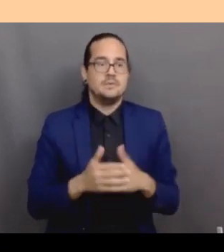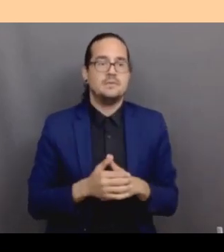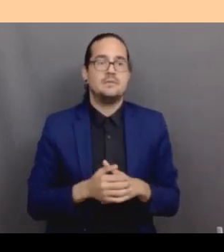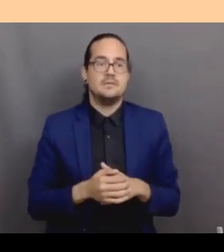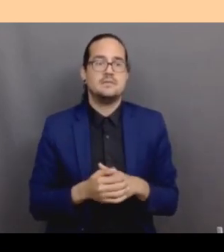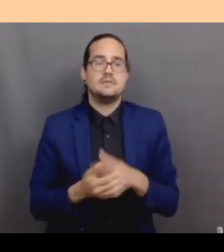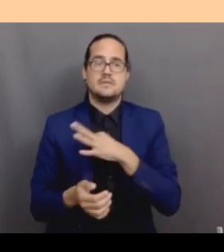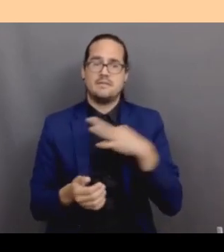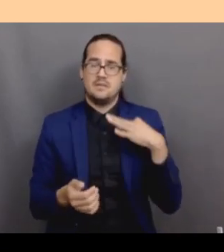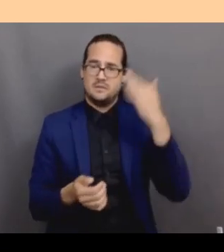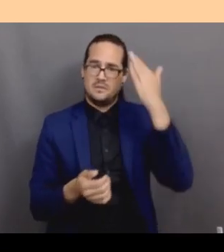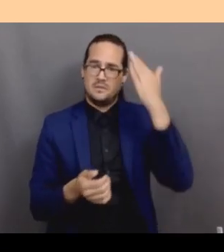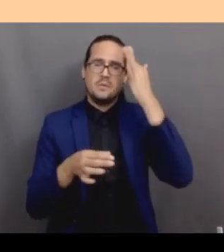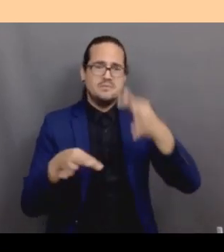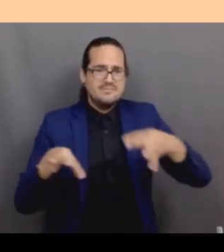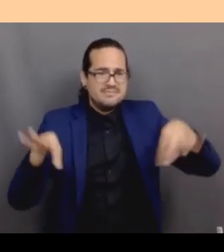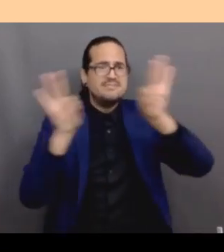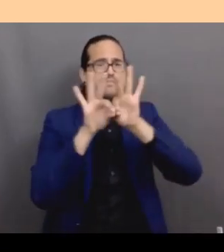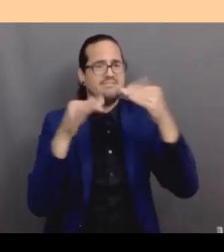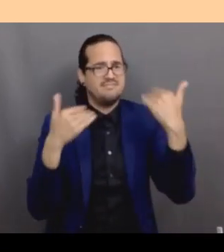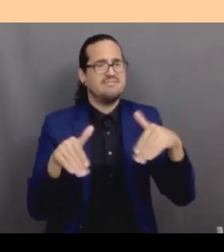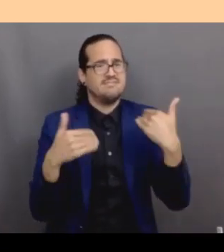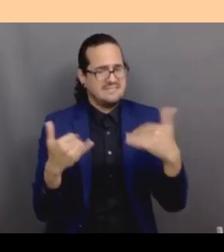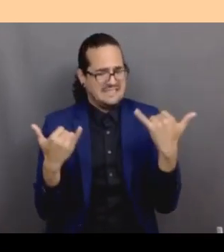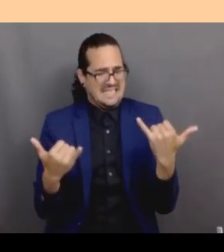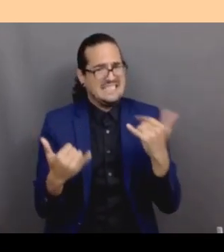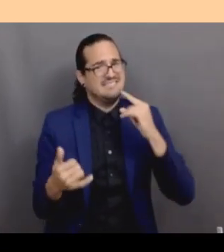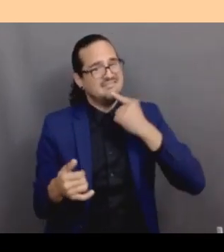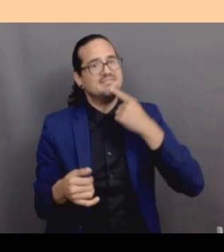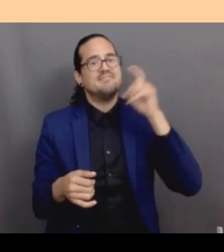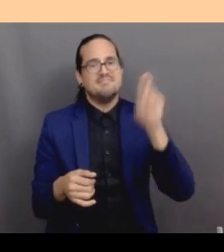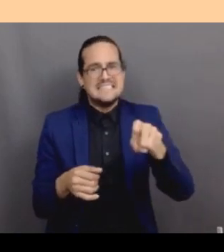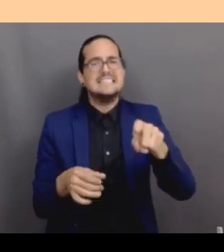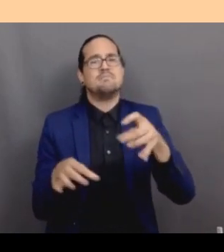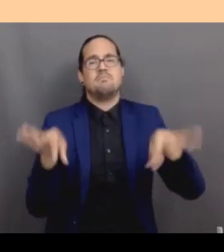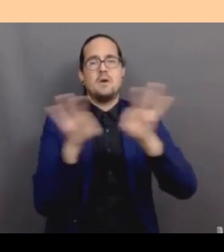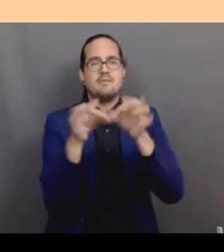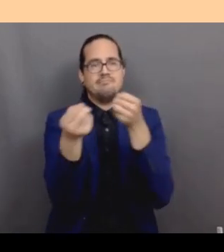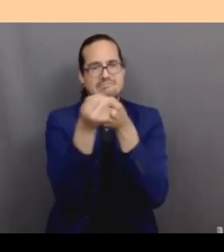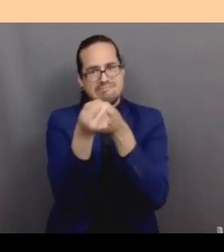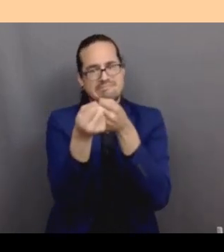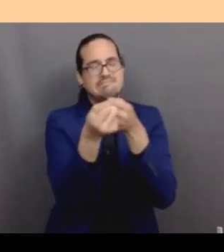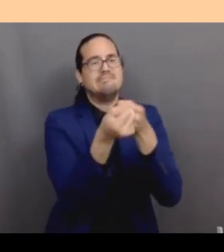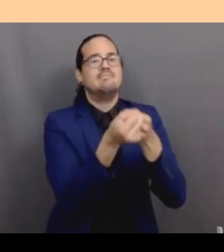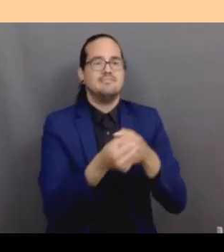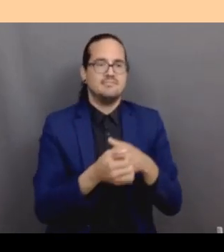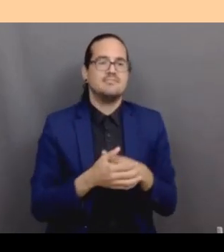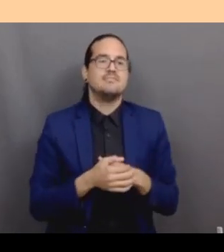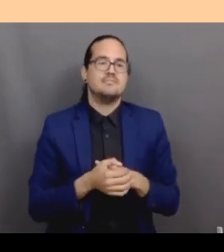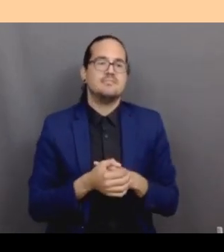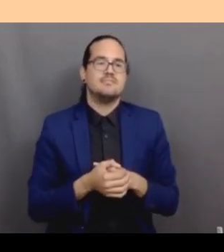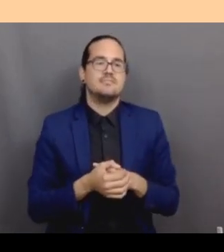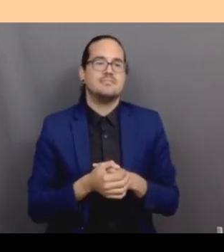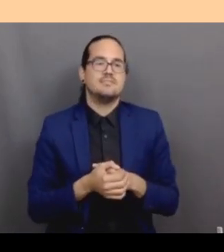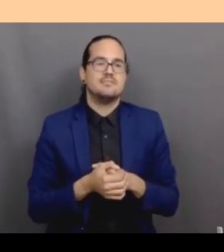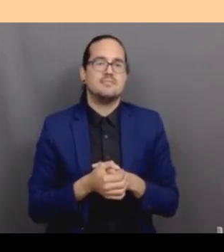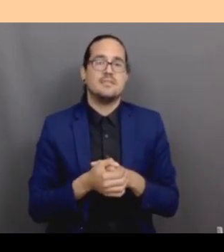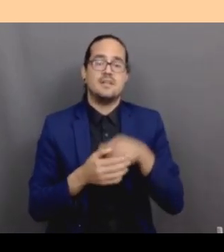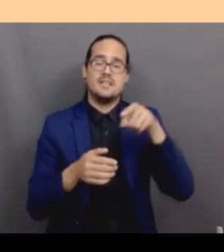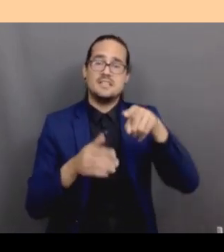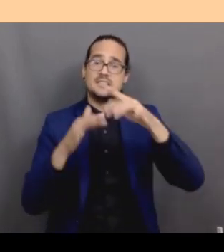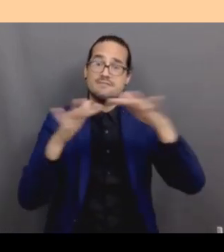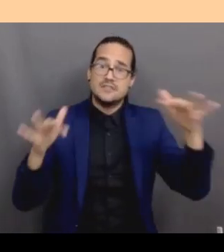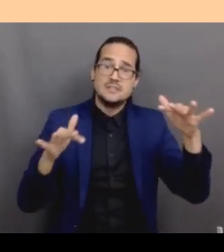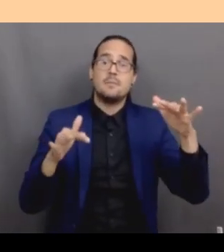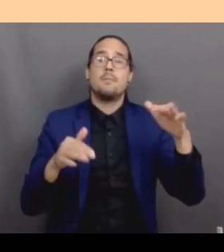ever, our work is critical to support our most diverse and vulnerable communities in Marin and